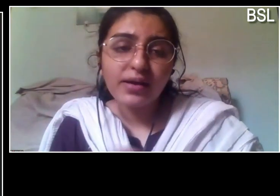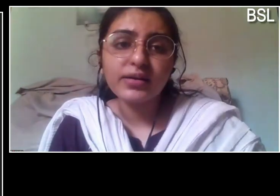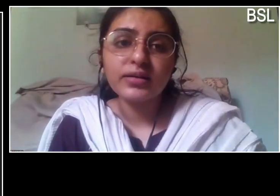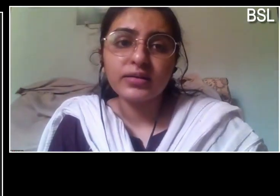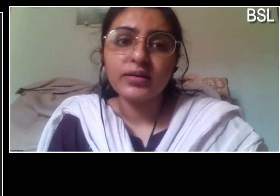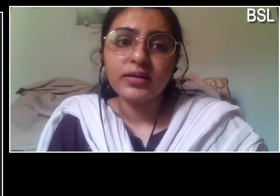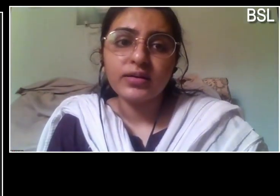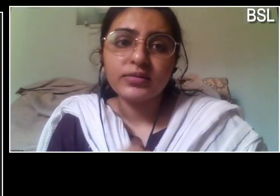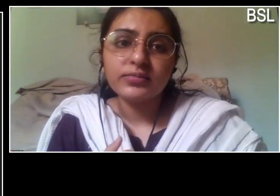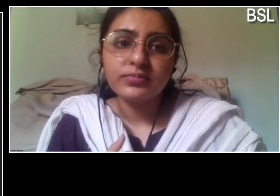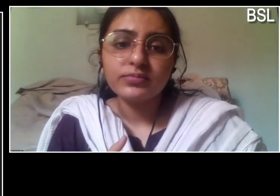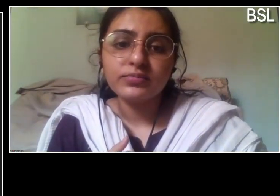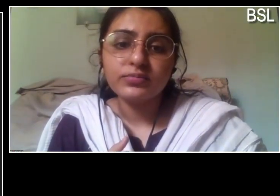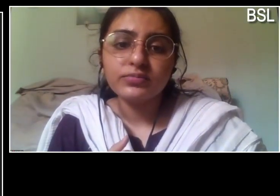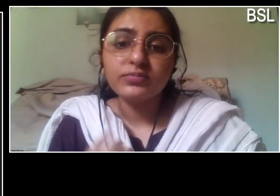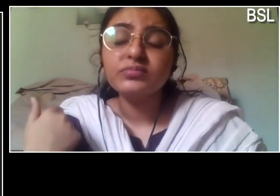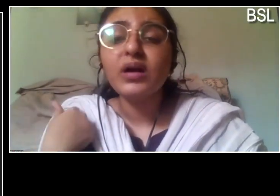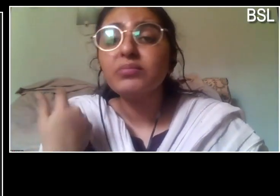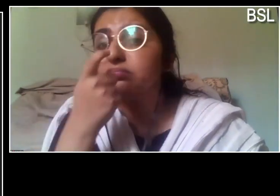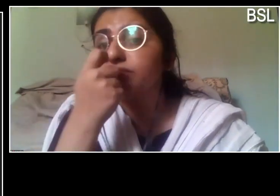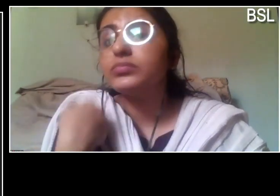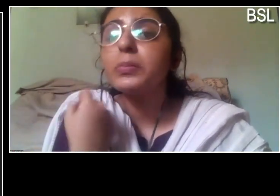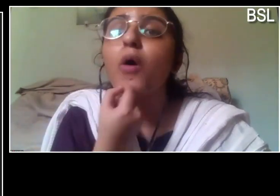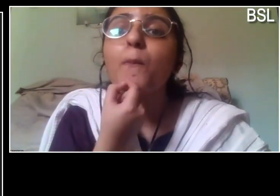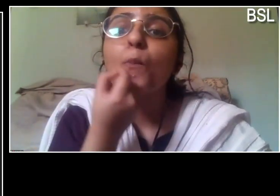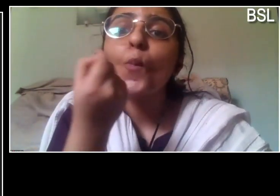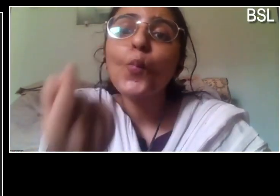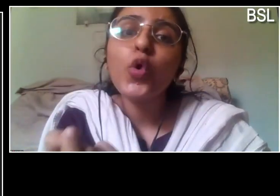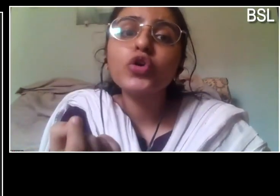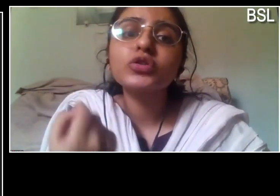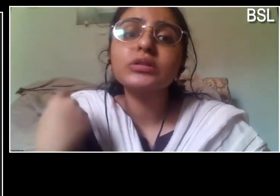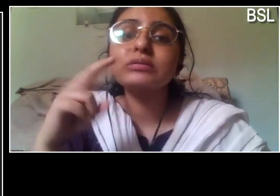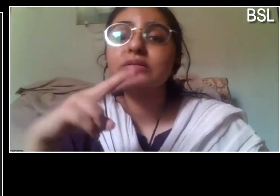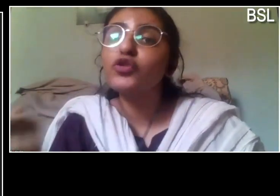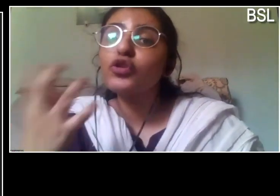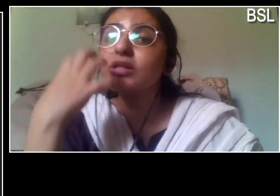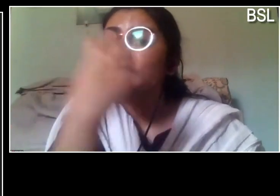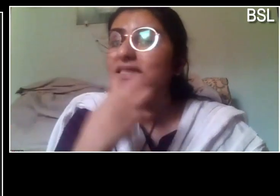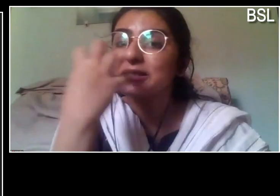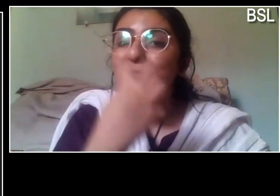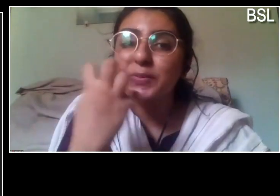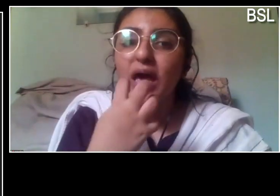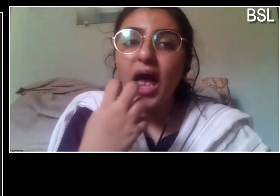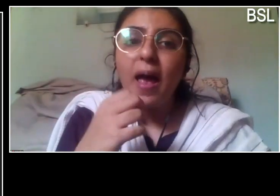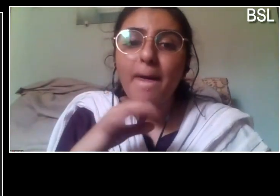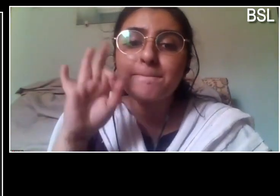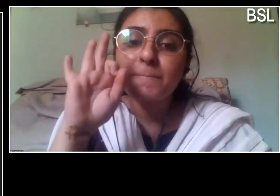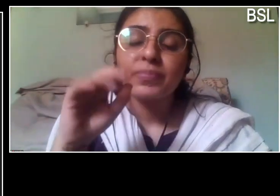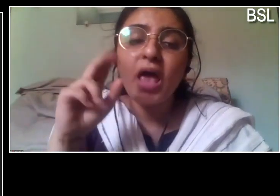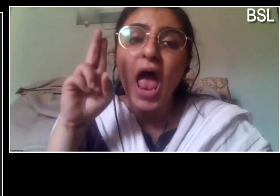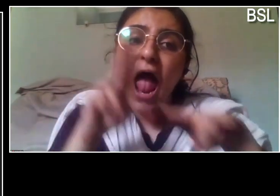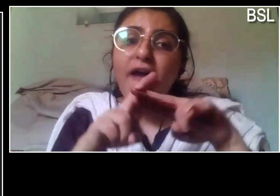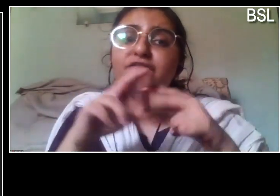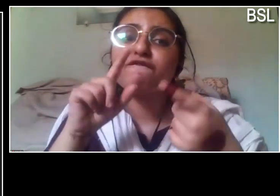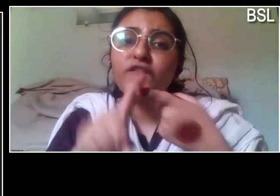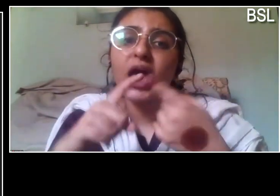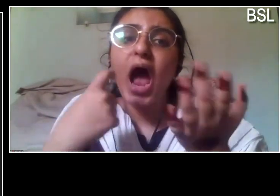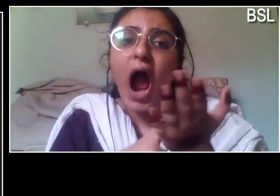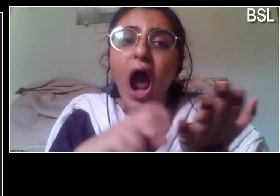questions, I would ask our next speaker, which is Fernando Botelho from